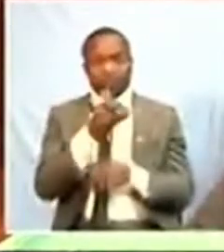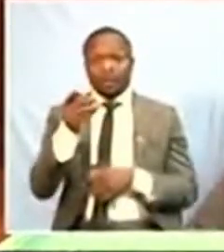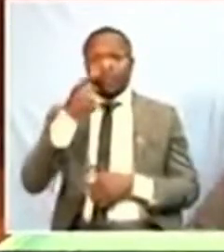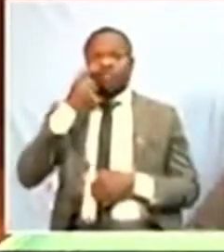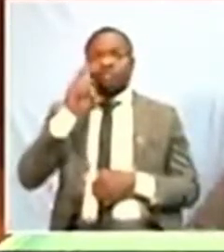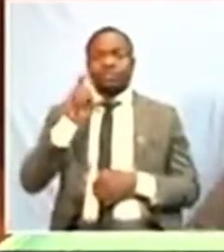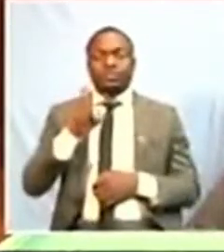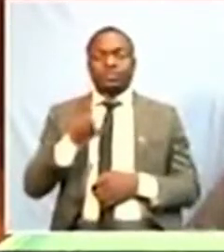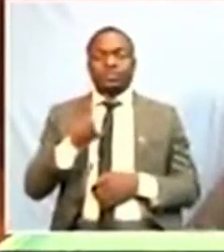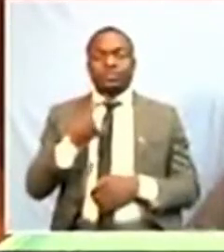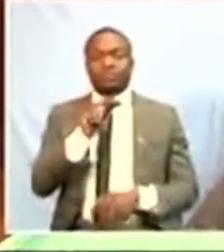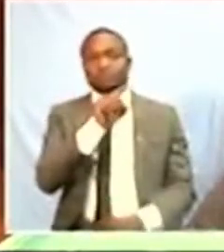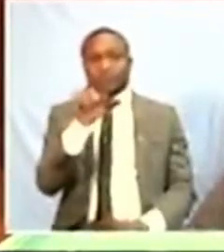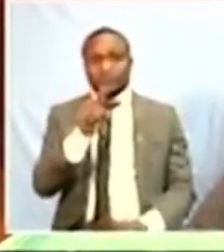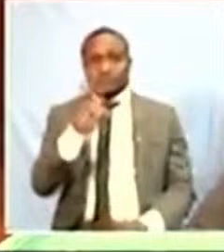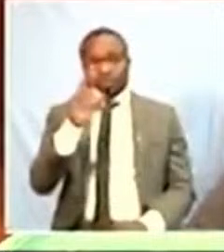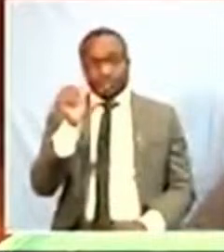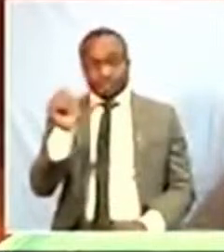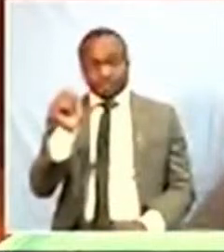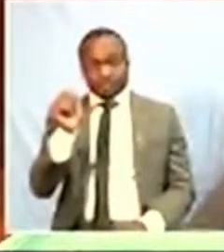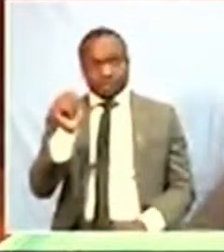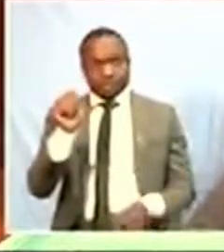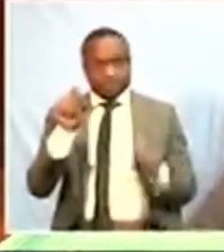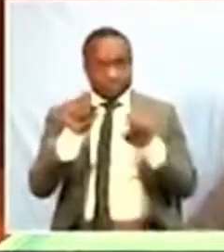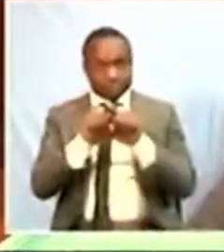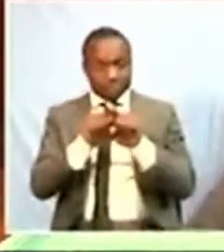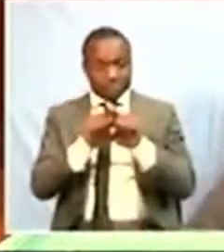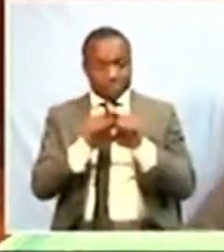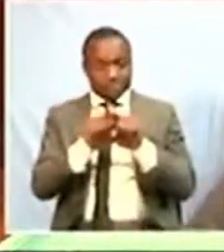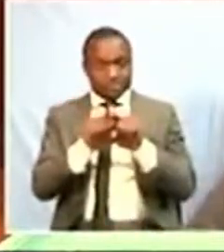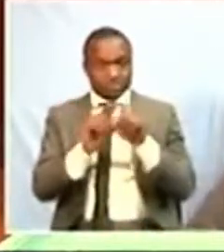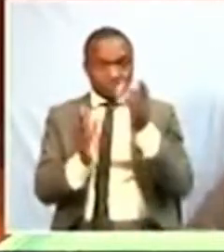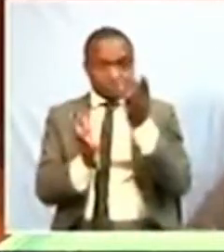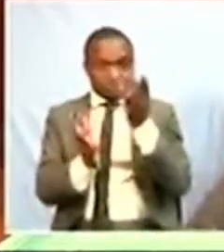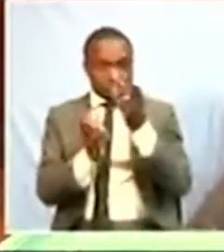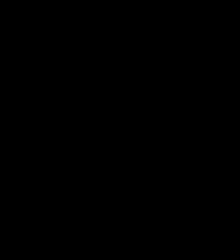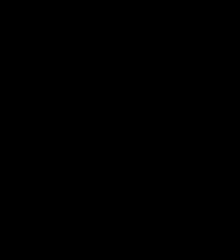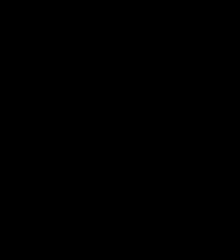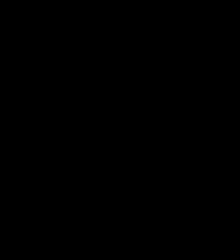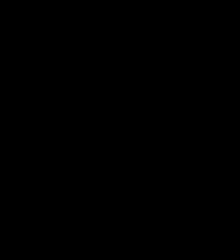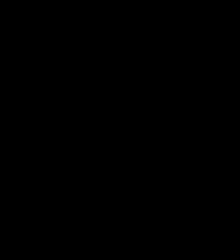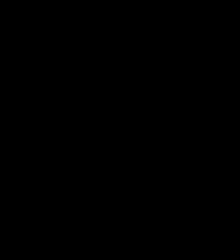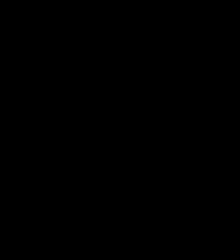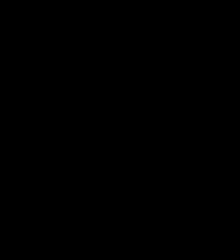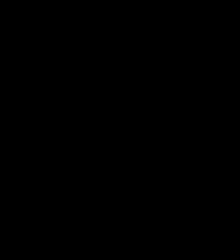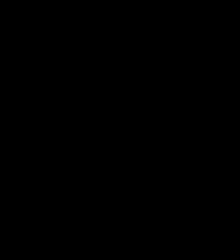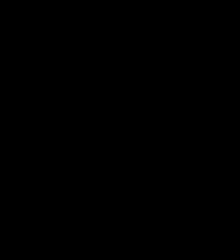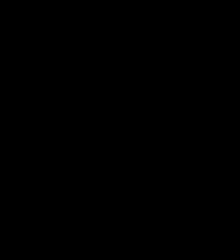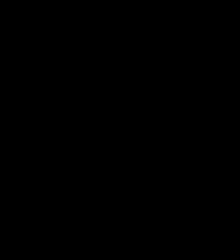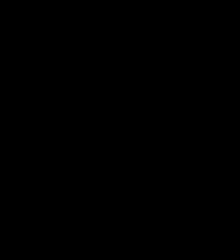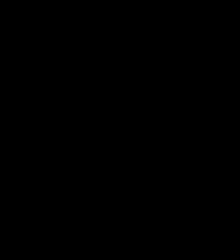ZRI. So maybe with reference to the same ledger, you will find there's another